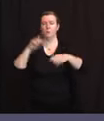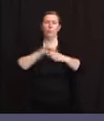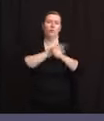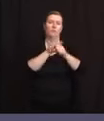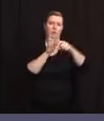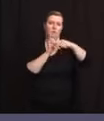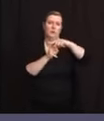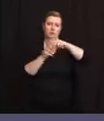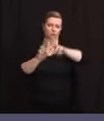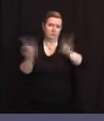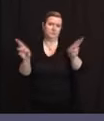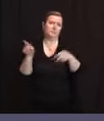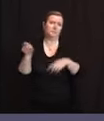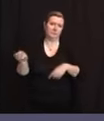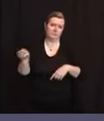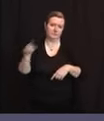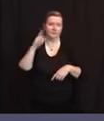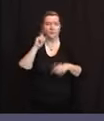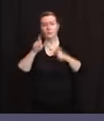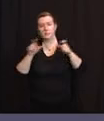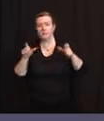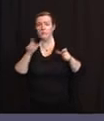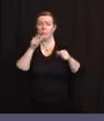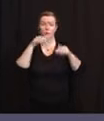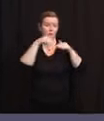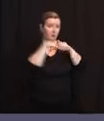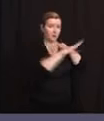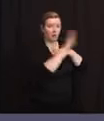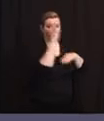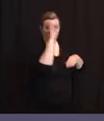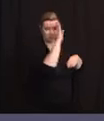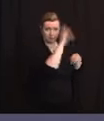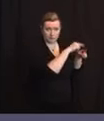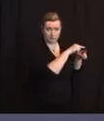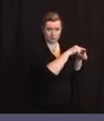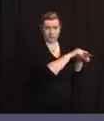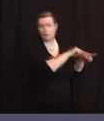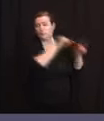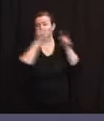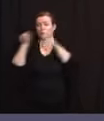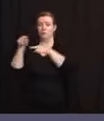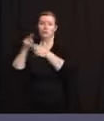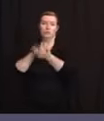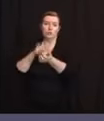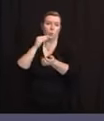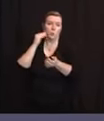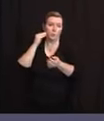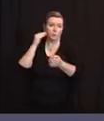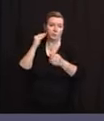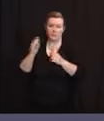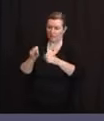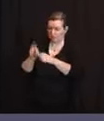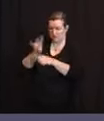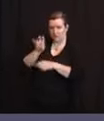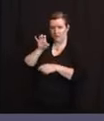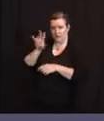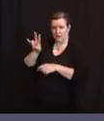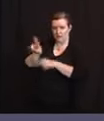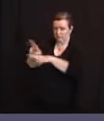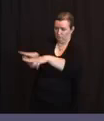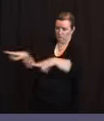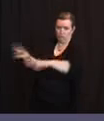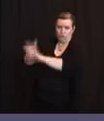hospitals, to provide beds to divert patients away from the already stressed long-term